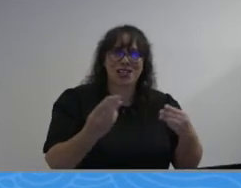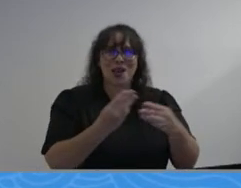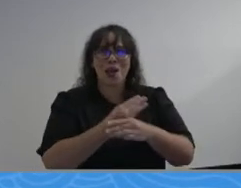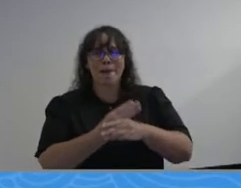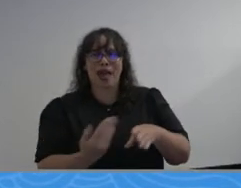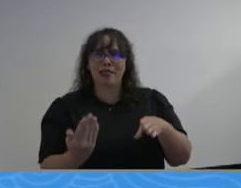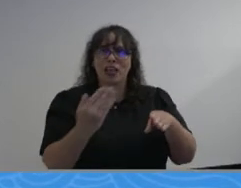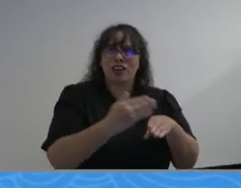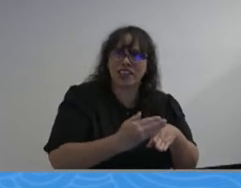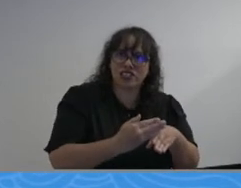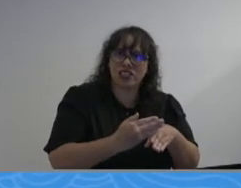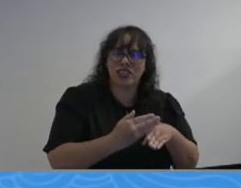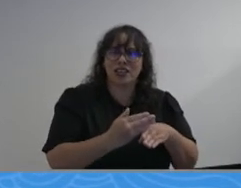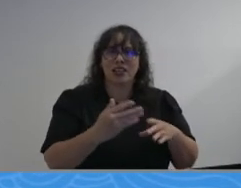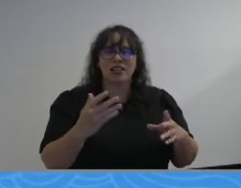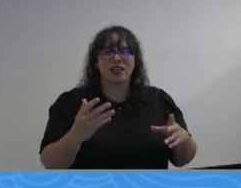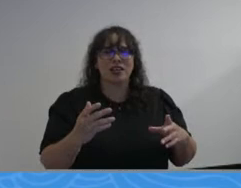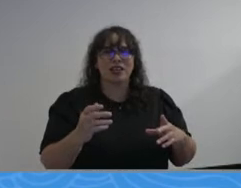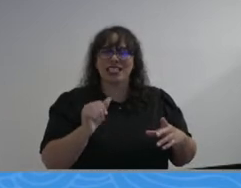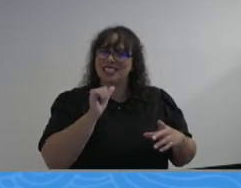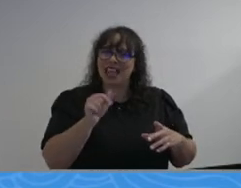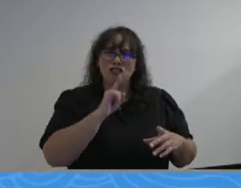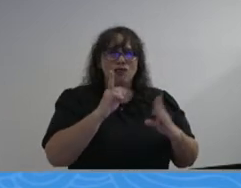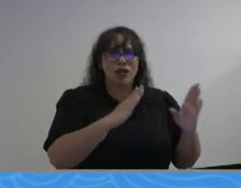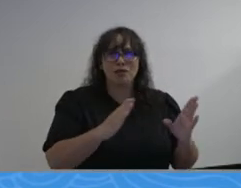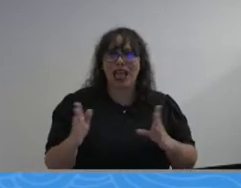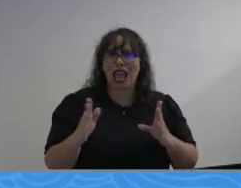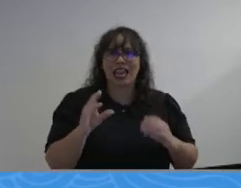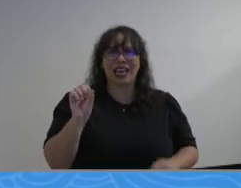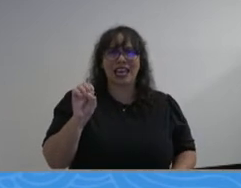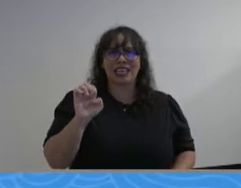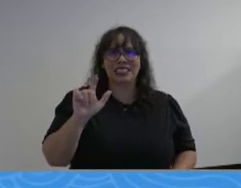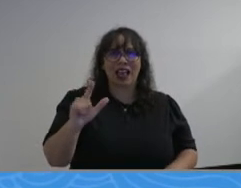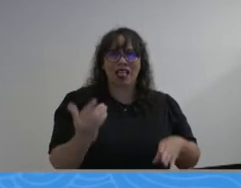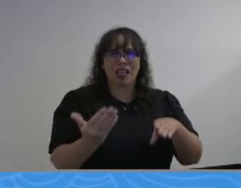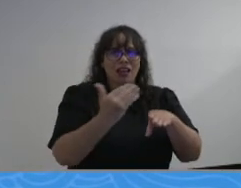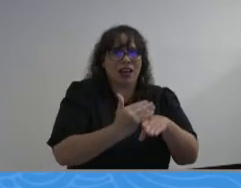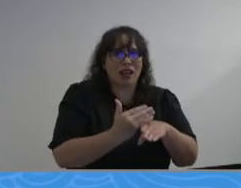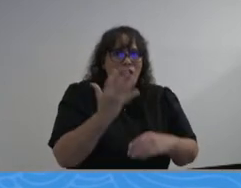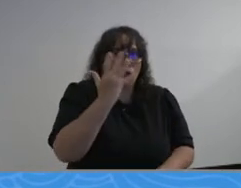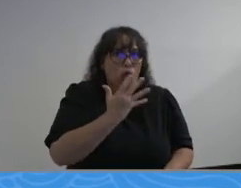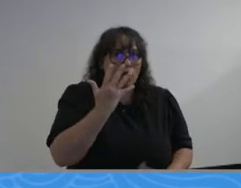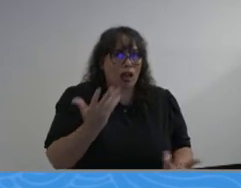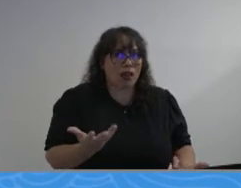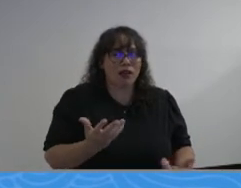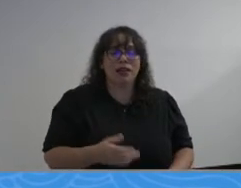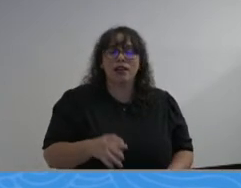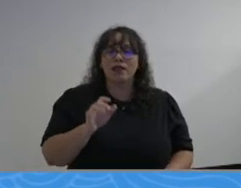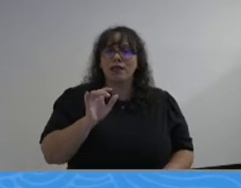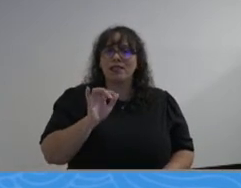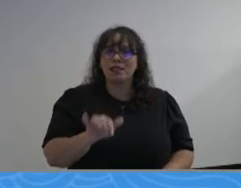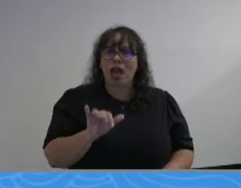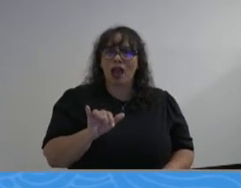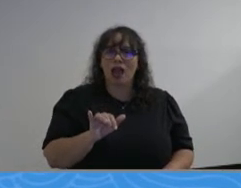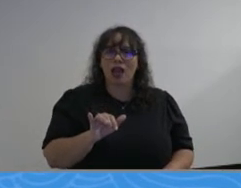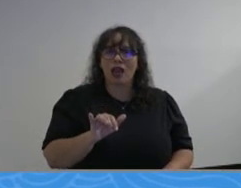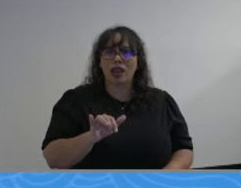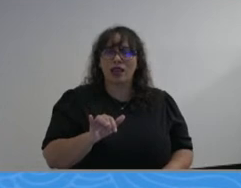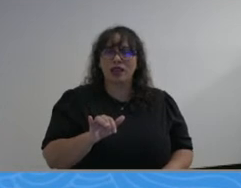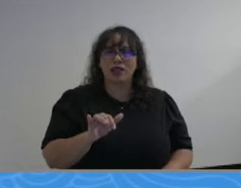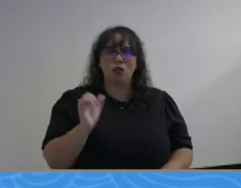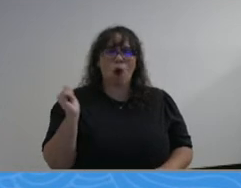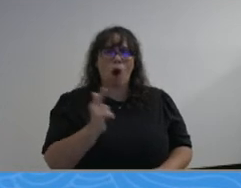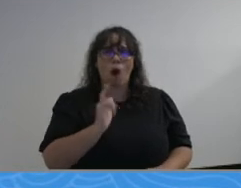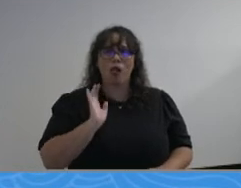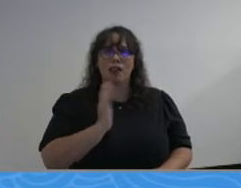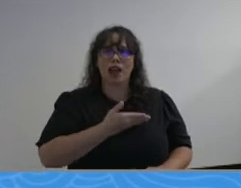intervention. So far, there's no real plan yet for what the SEL intervention might look like. And I think that all of our